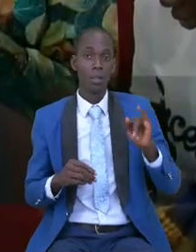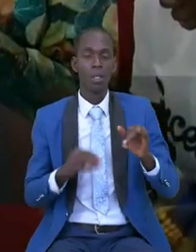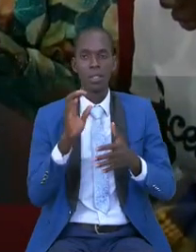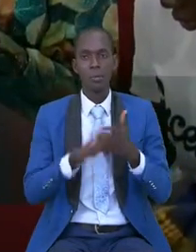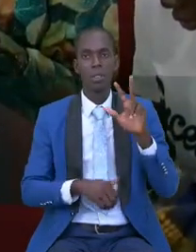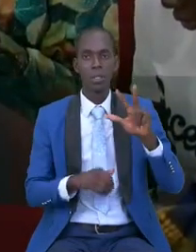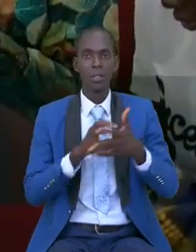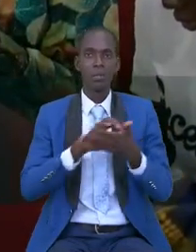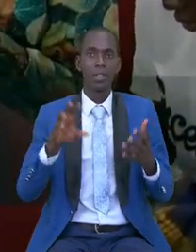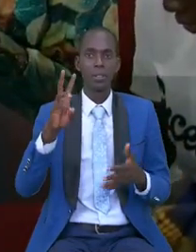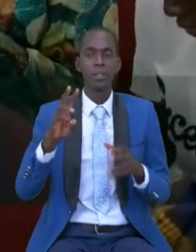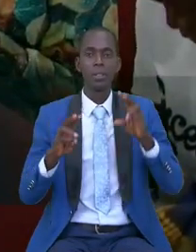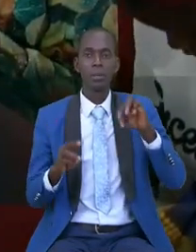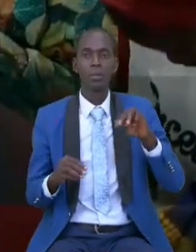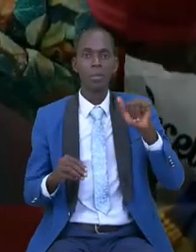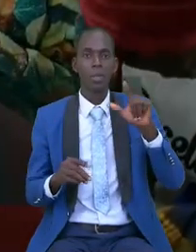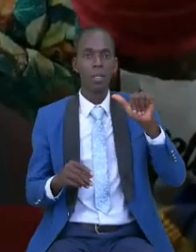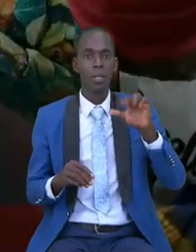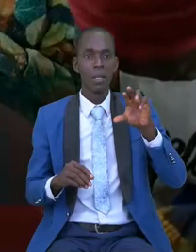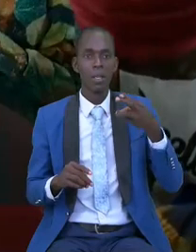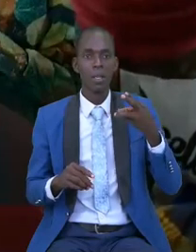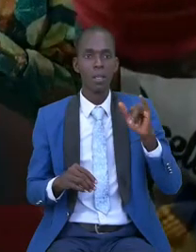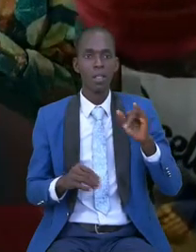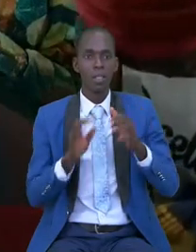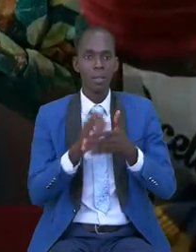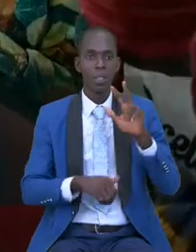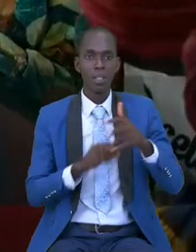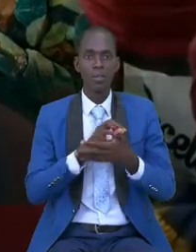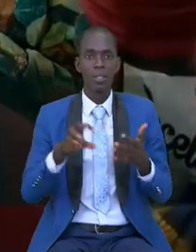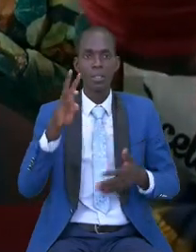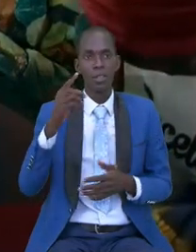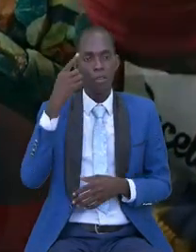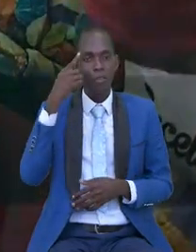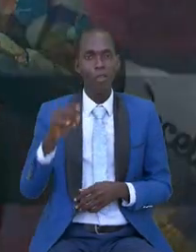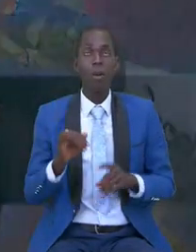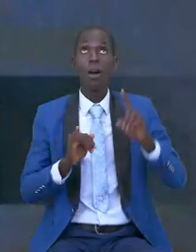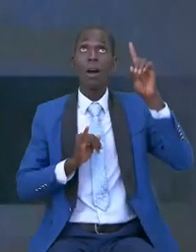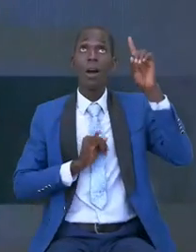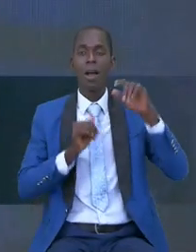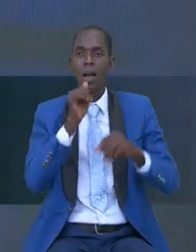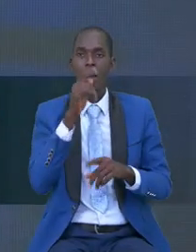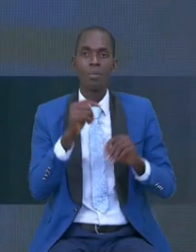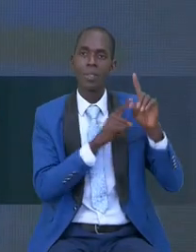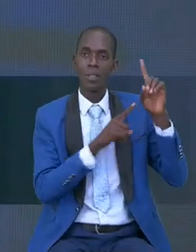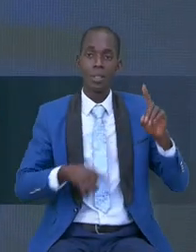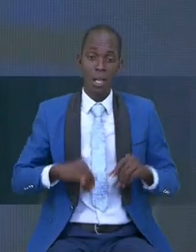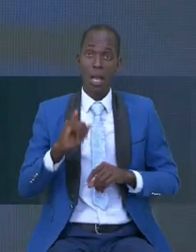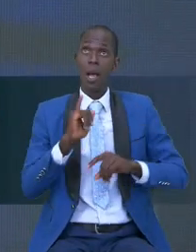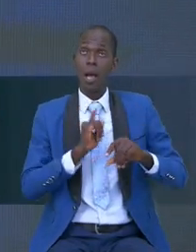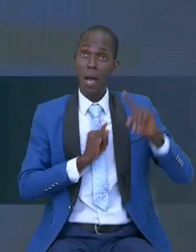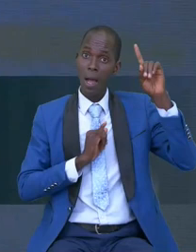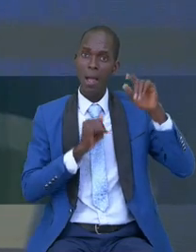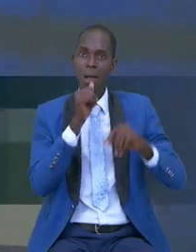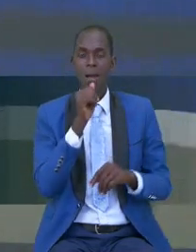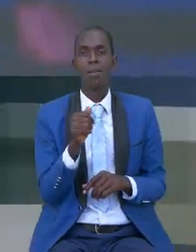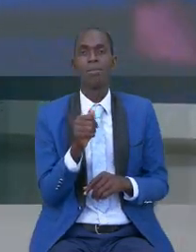6. In Malachi chapter 3, verse 6, for I am the Lord. I am.